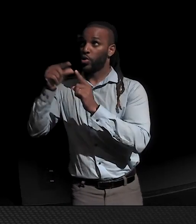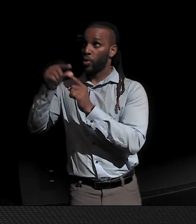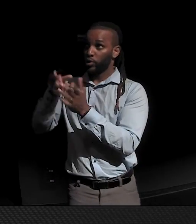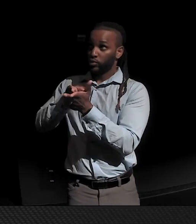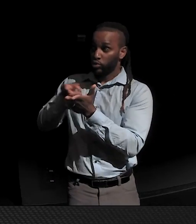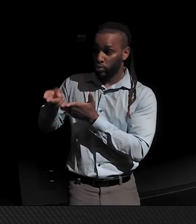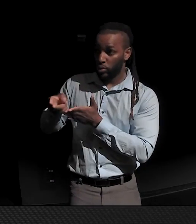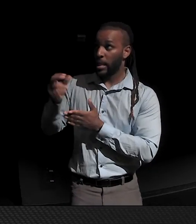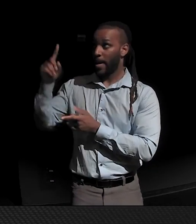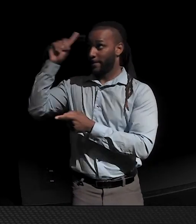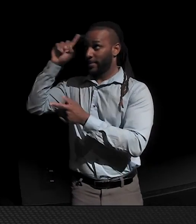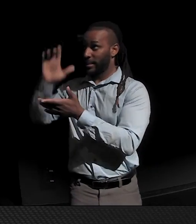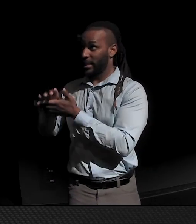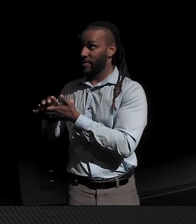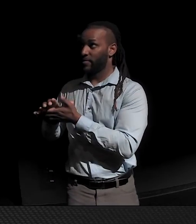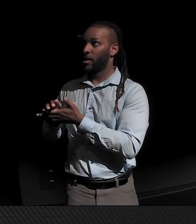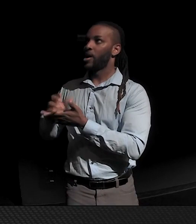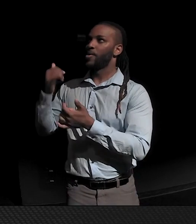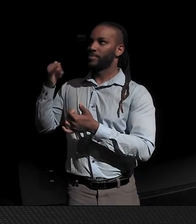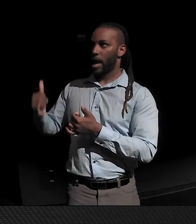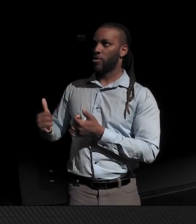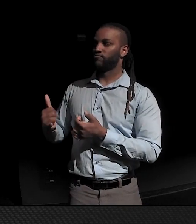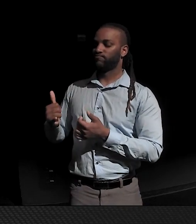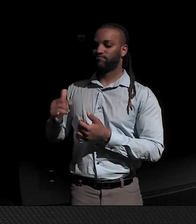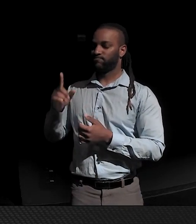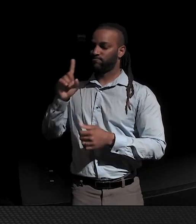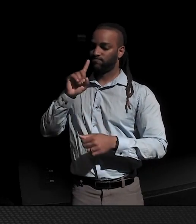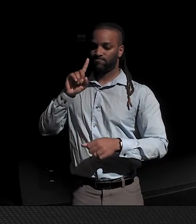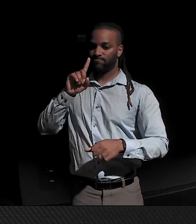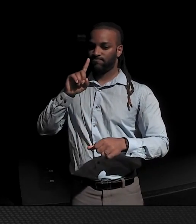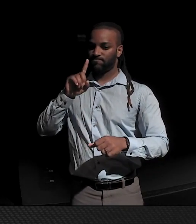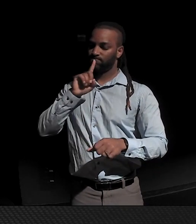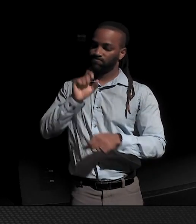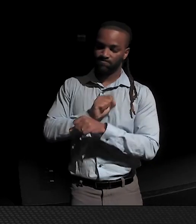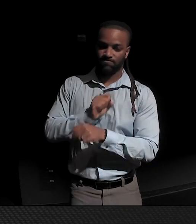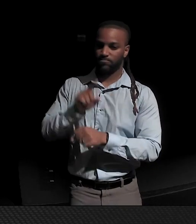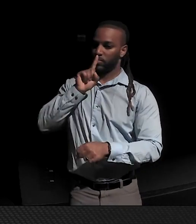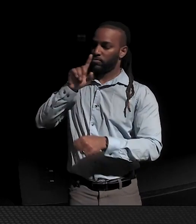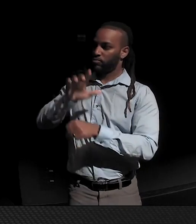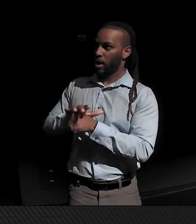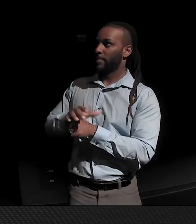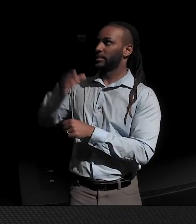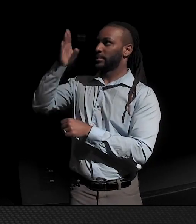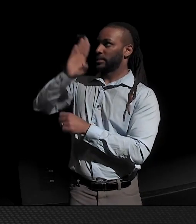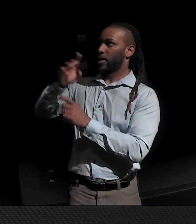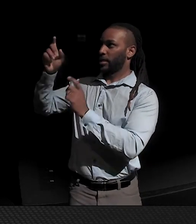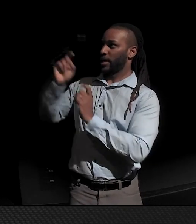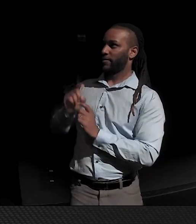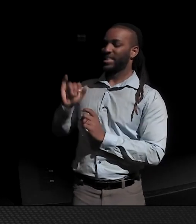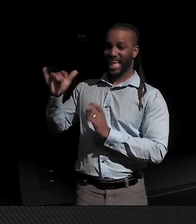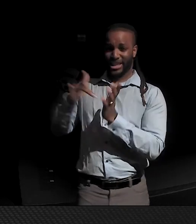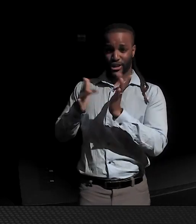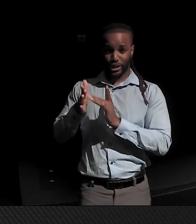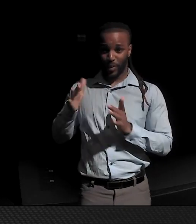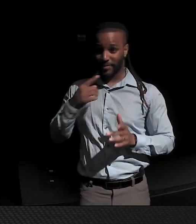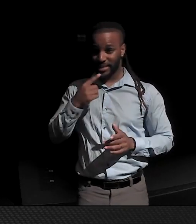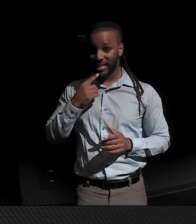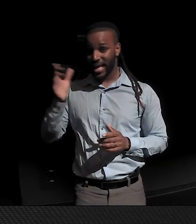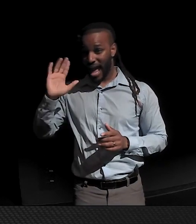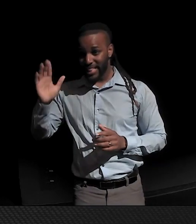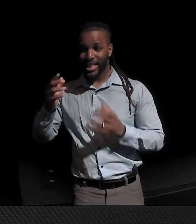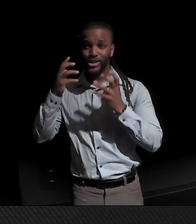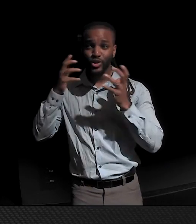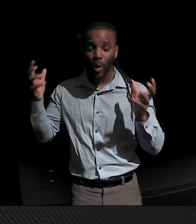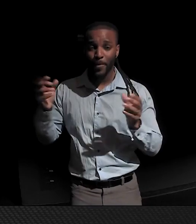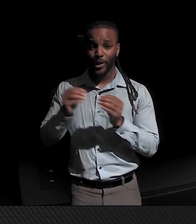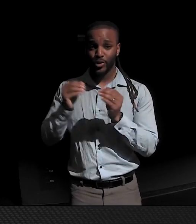in him, you now were sealed with the promised Holy Spirit. And that Holy Spirit is essentially Jesus's way of saying, like, hey, there is so